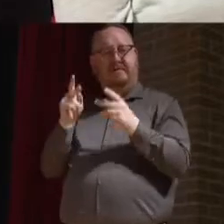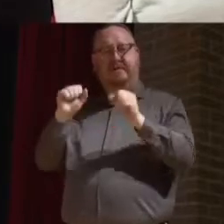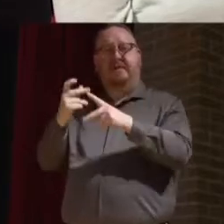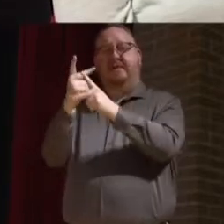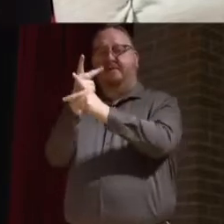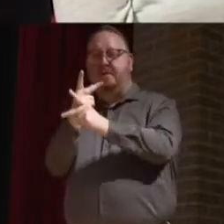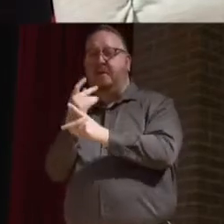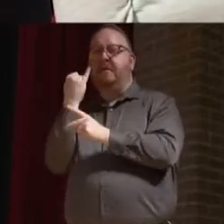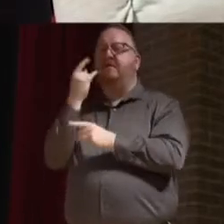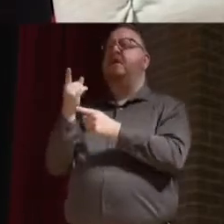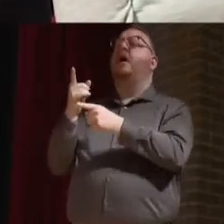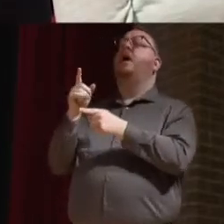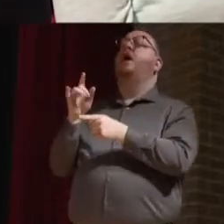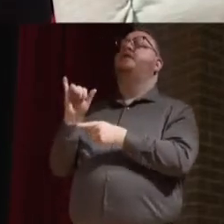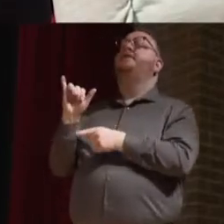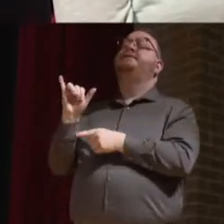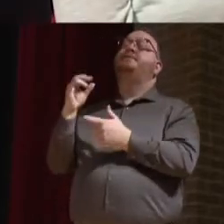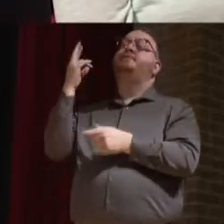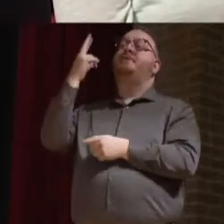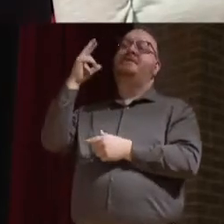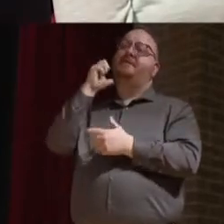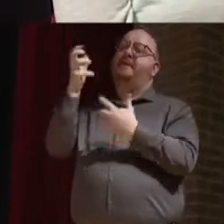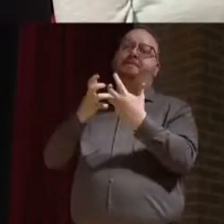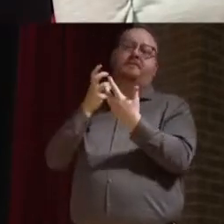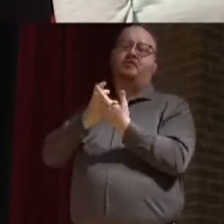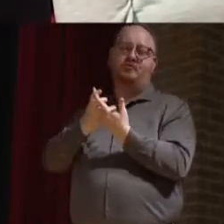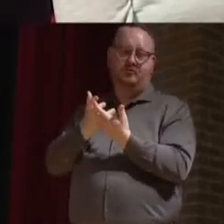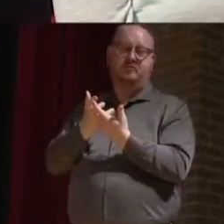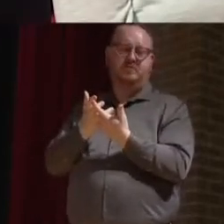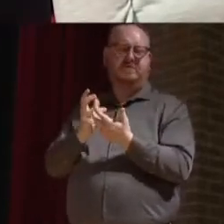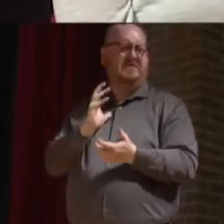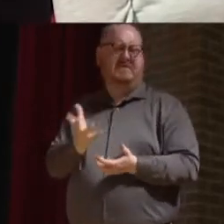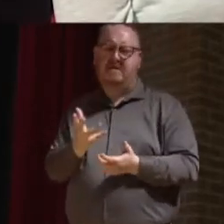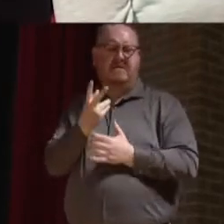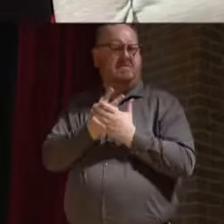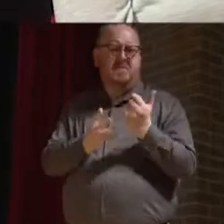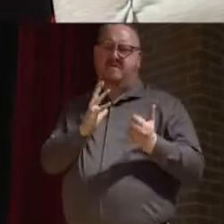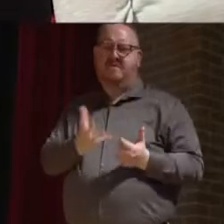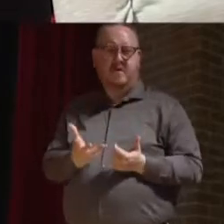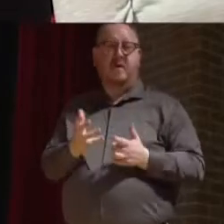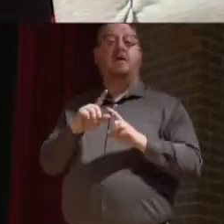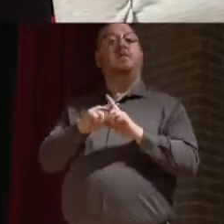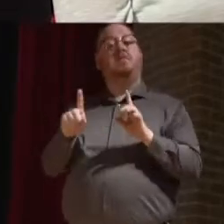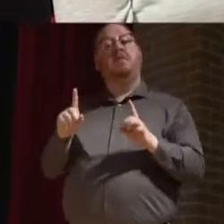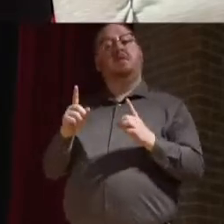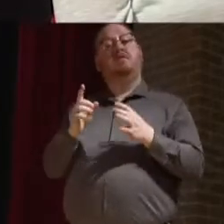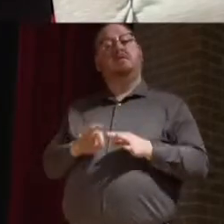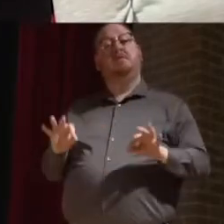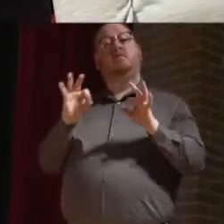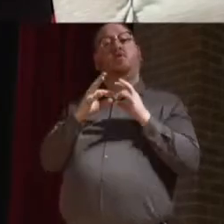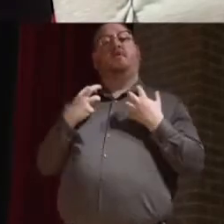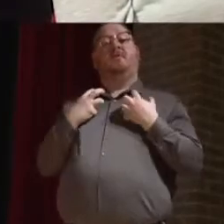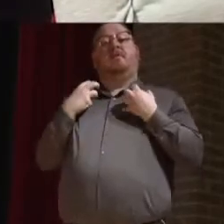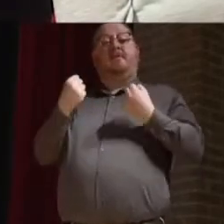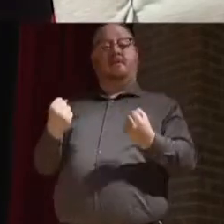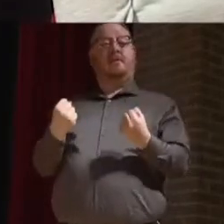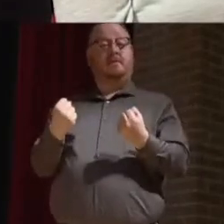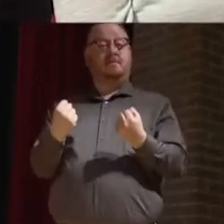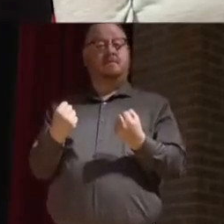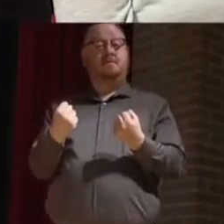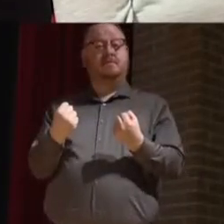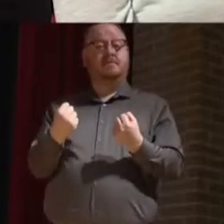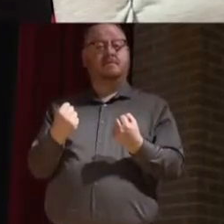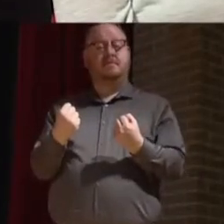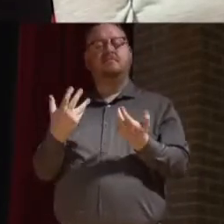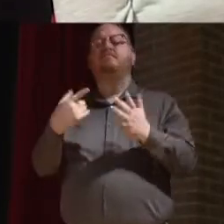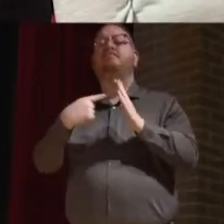that person's not the right person for that. But having that confidence, it's almost like having, so the thing